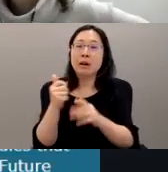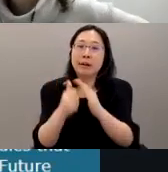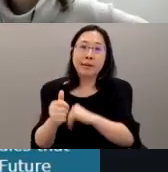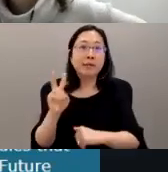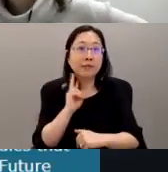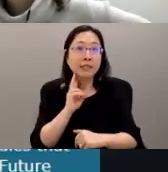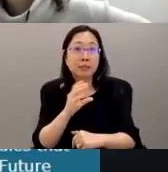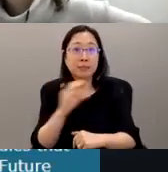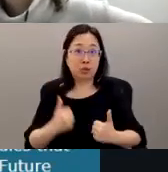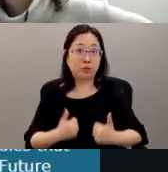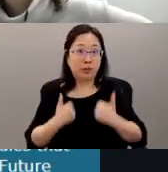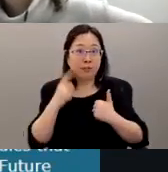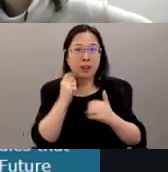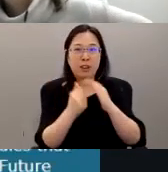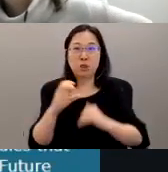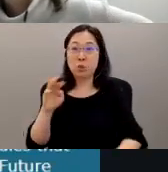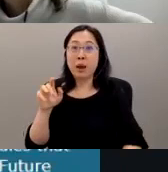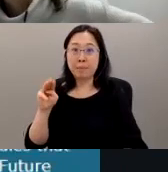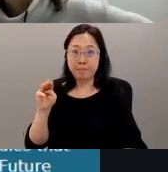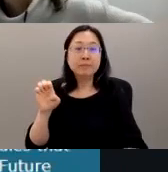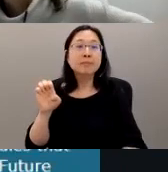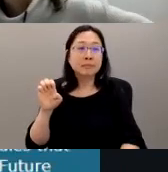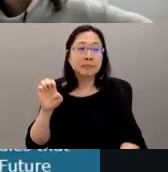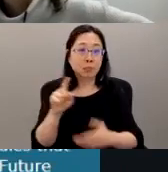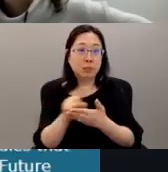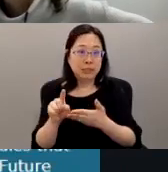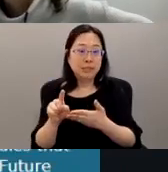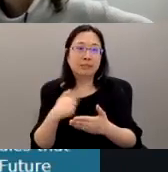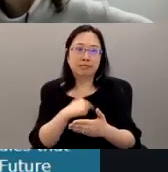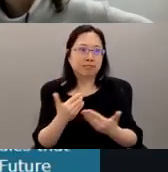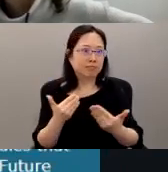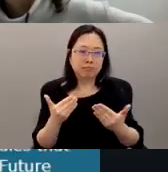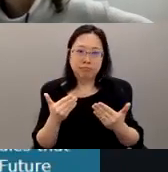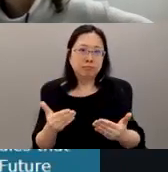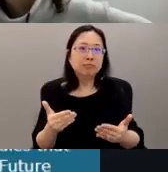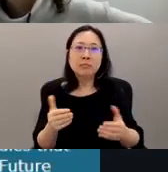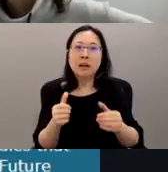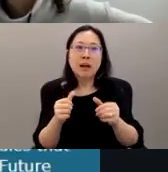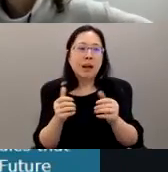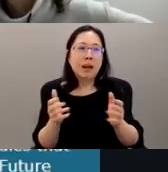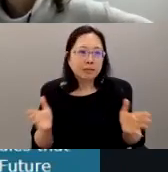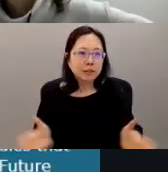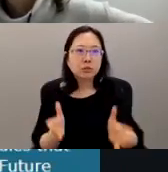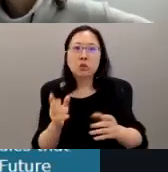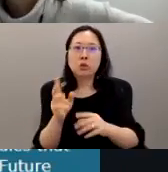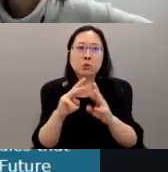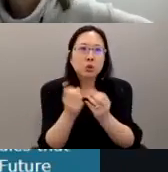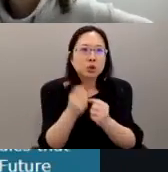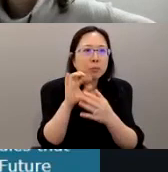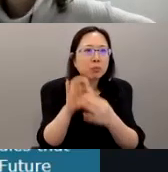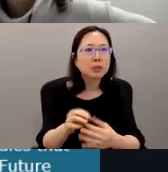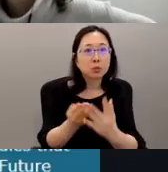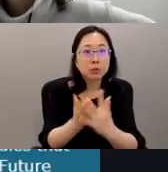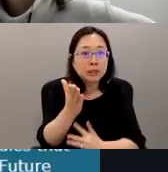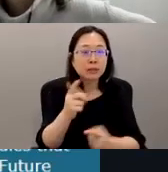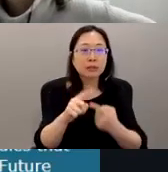of Crime Week, we're happy to be able to offer resilience, small steps for self-care.